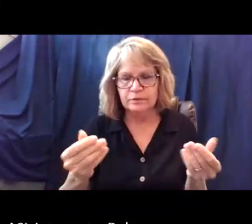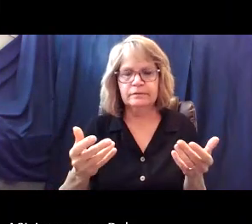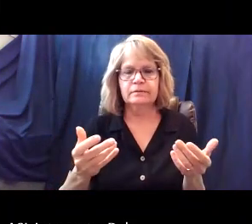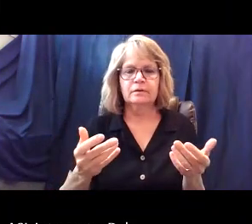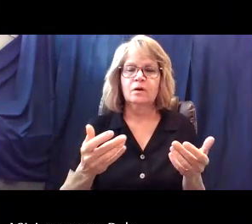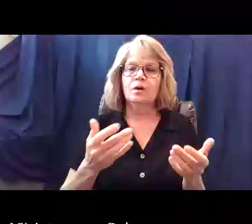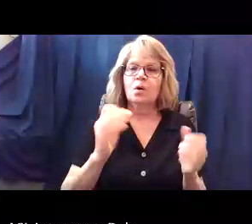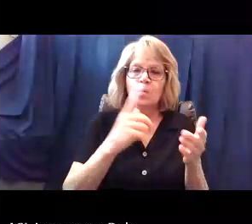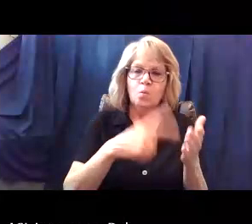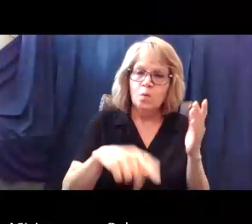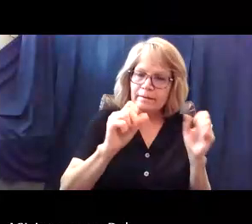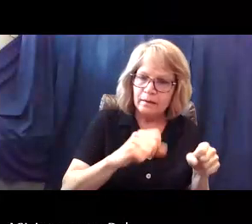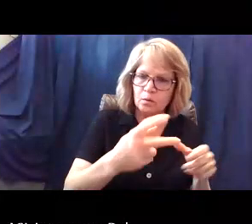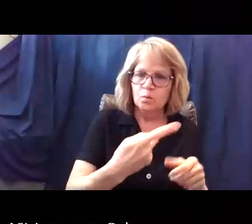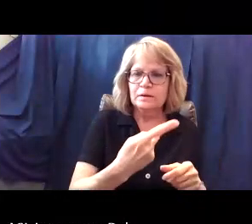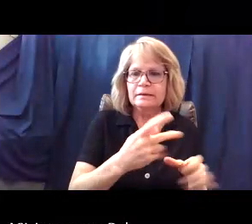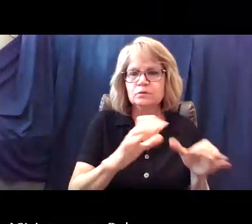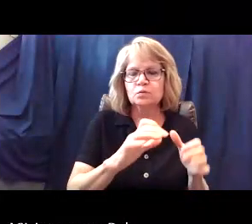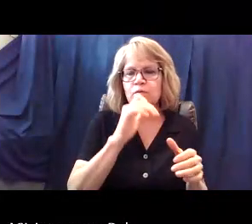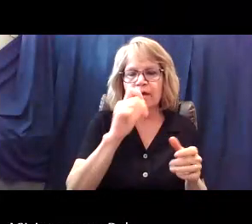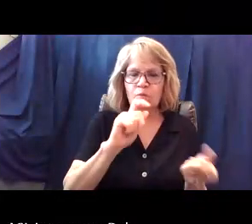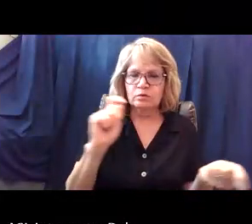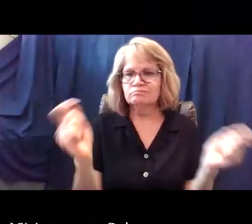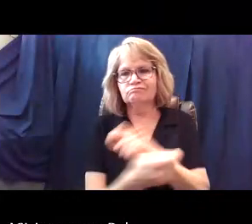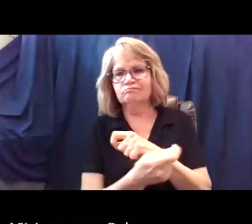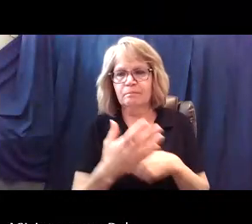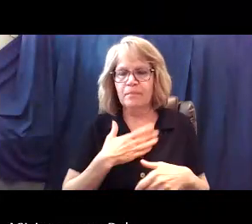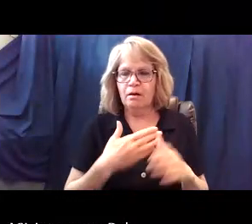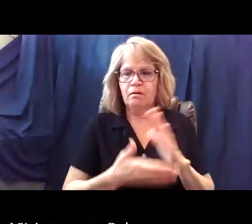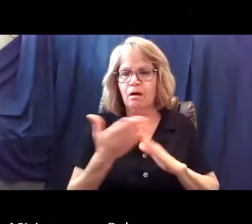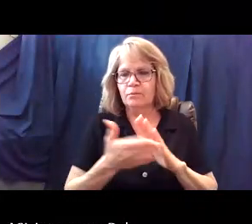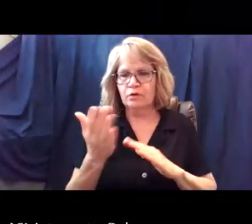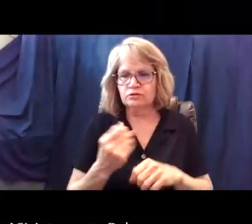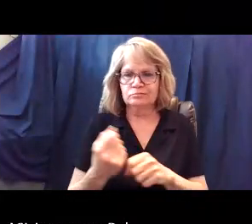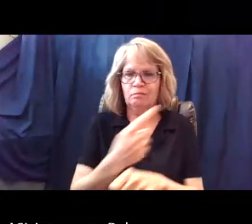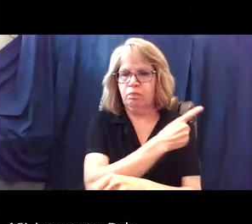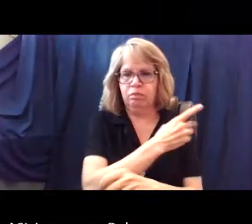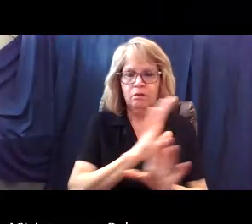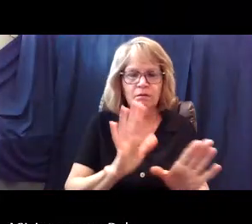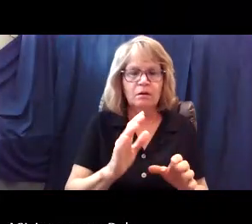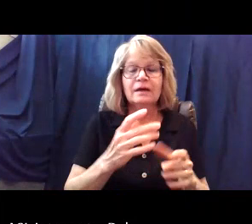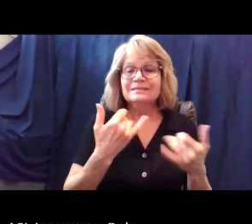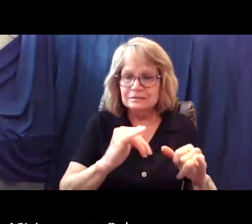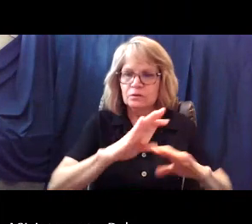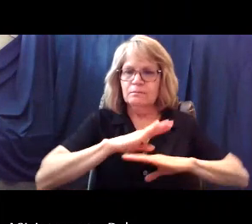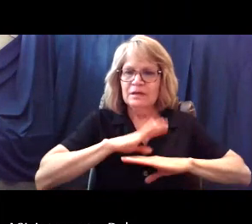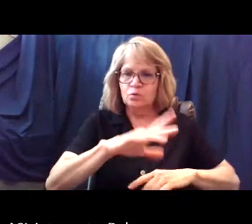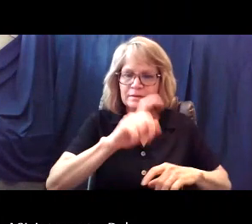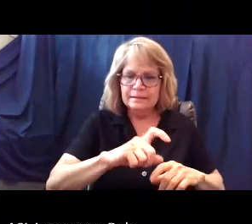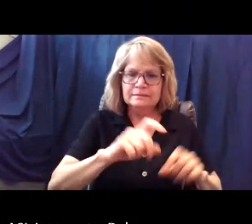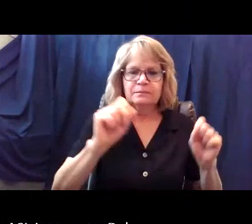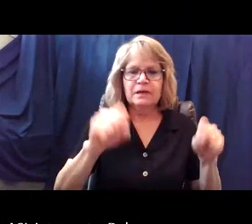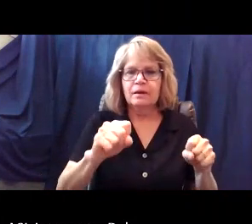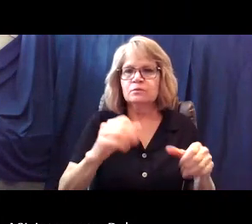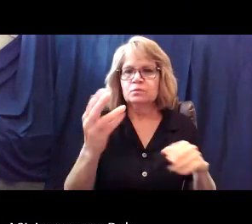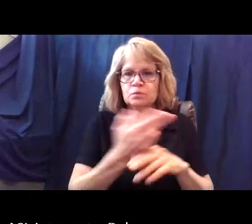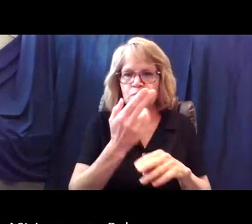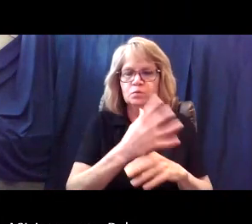wouldn't alter the nature of the operations, that would still meet your needs and be able to have you be able to use and